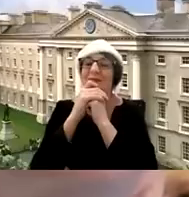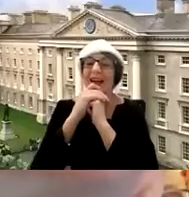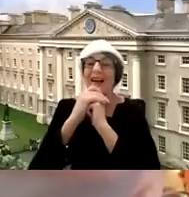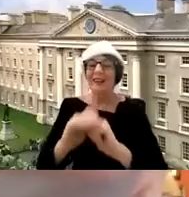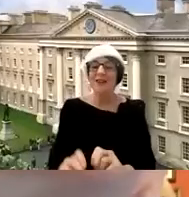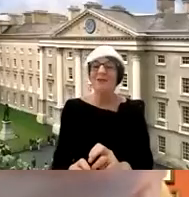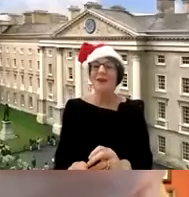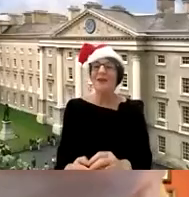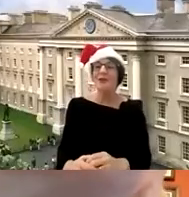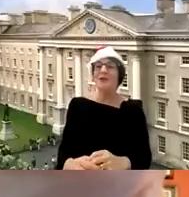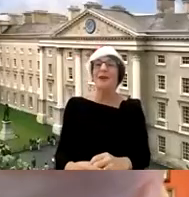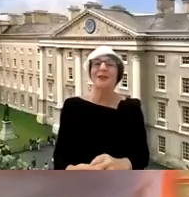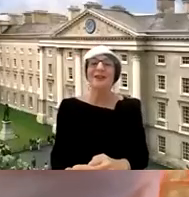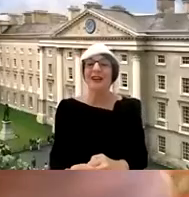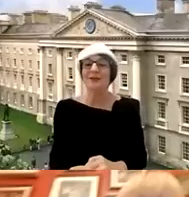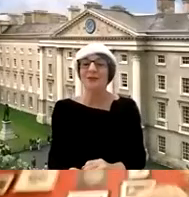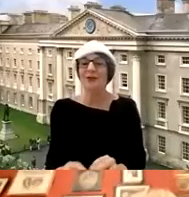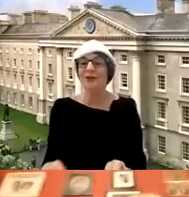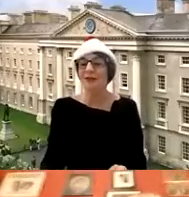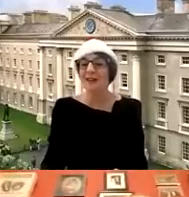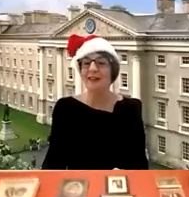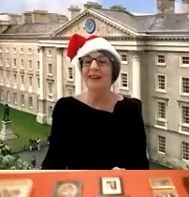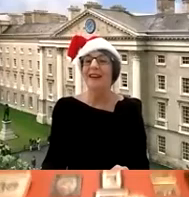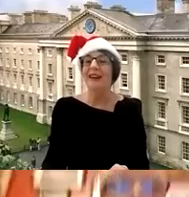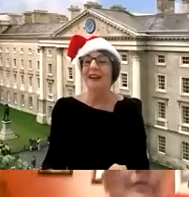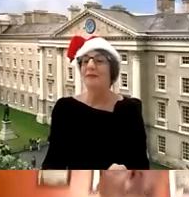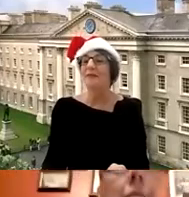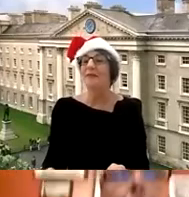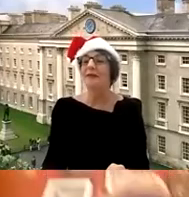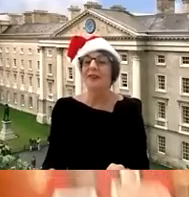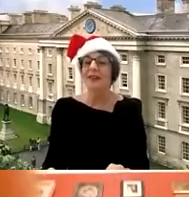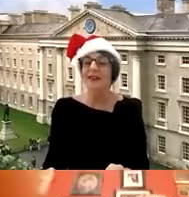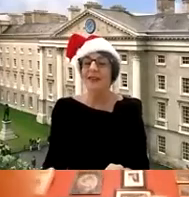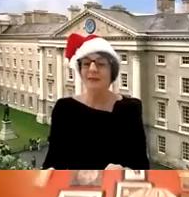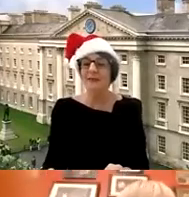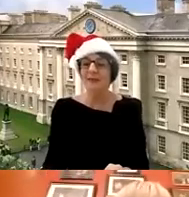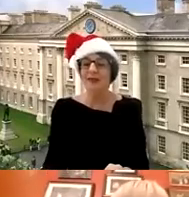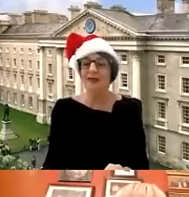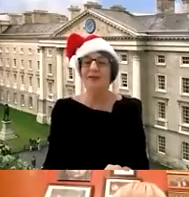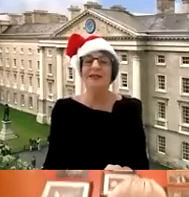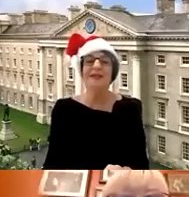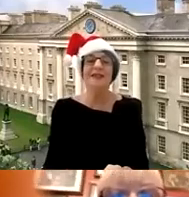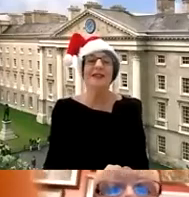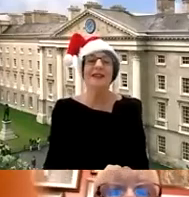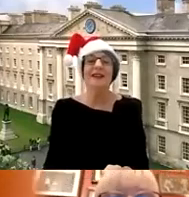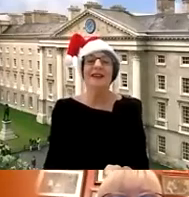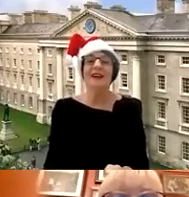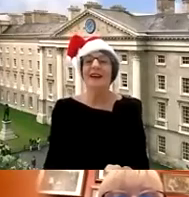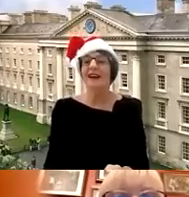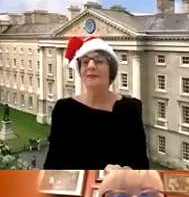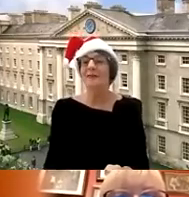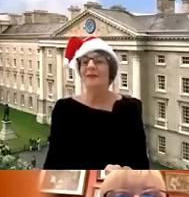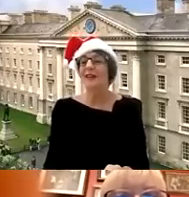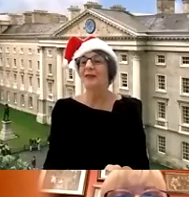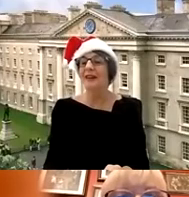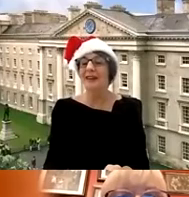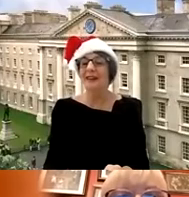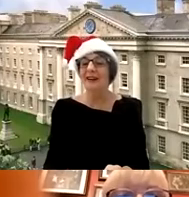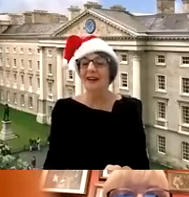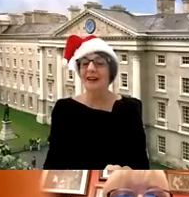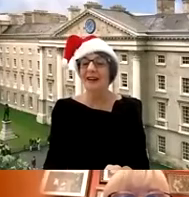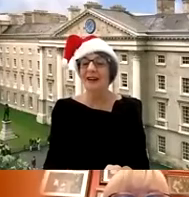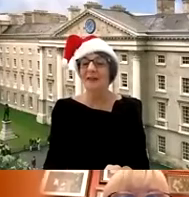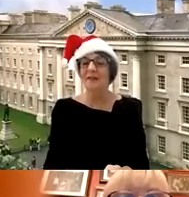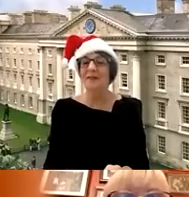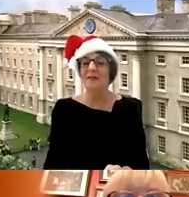so